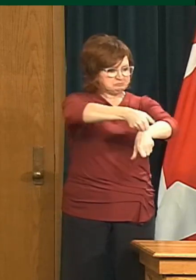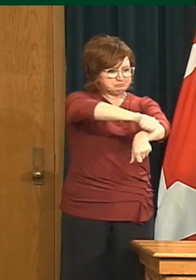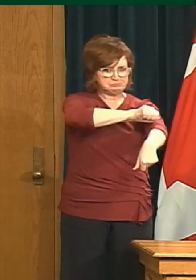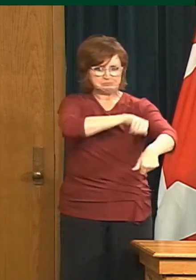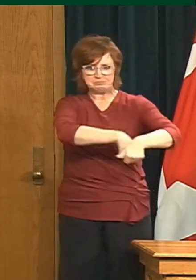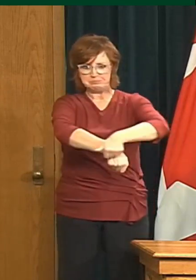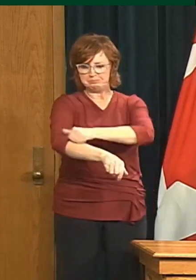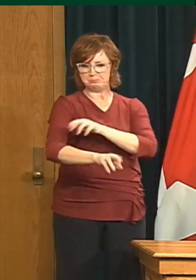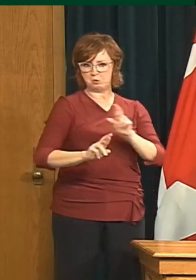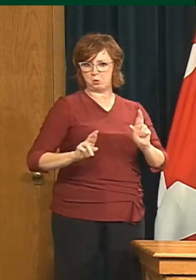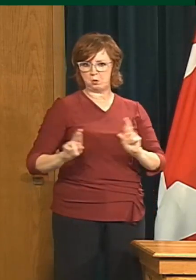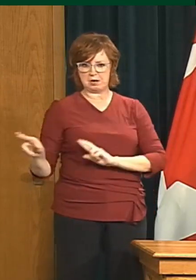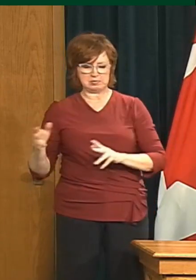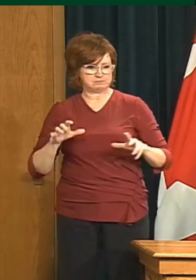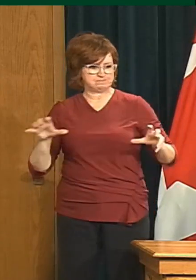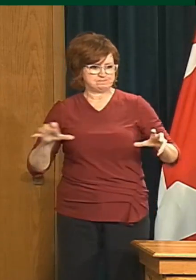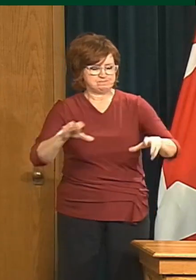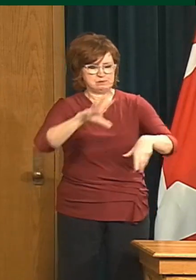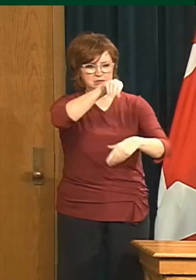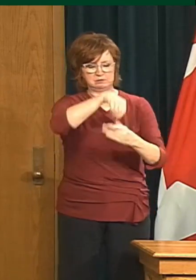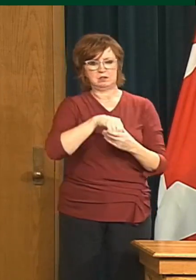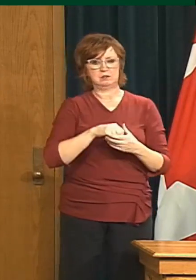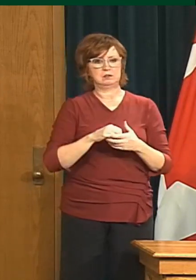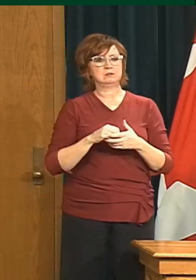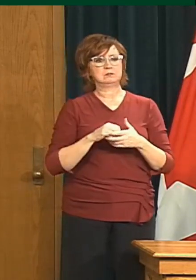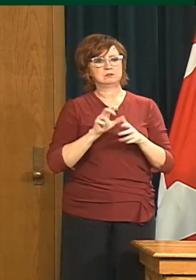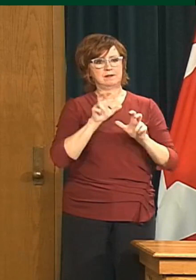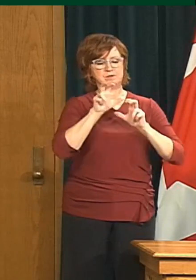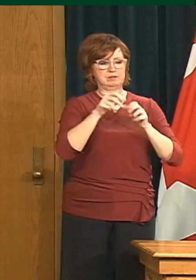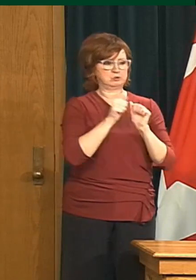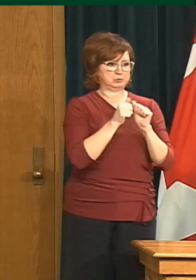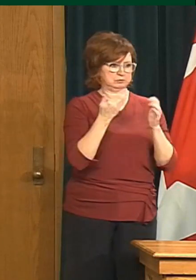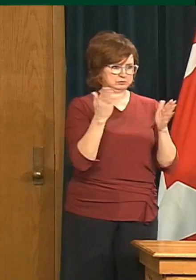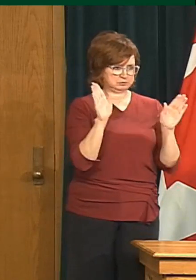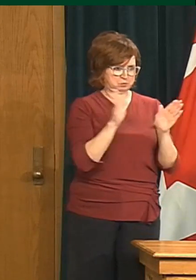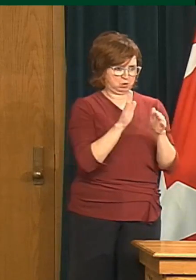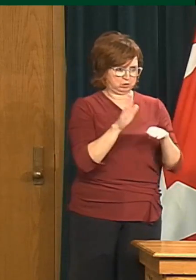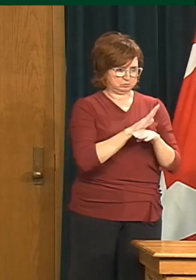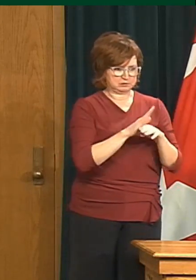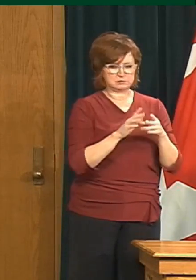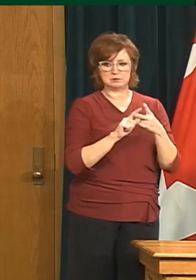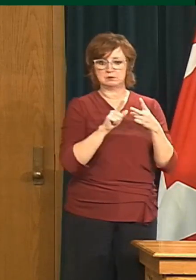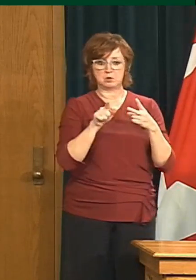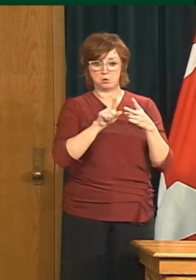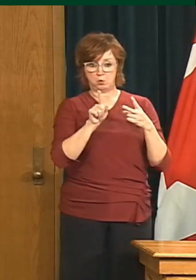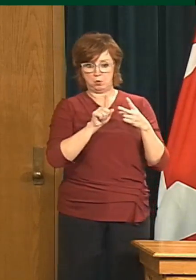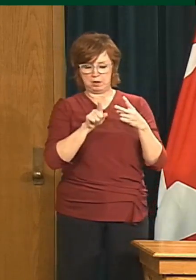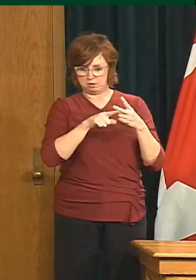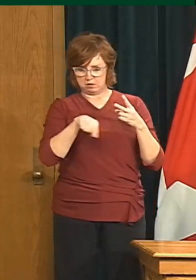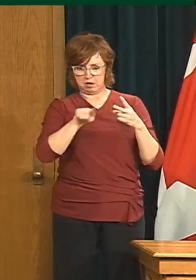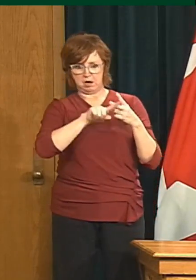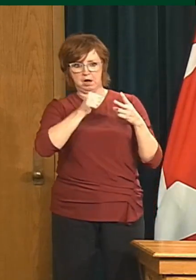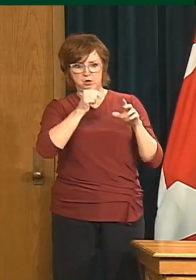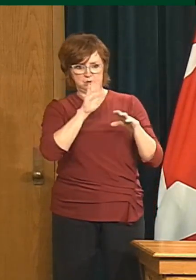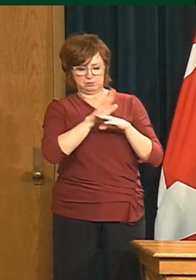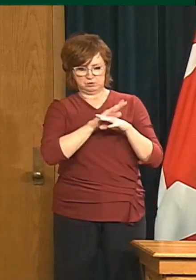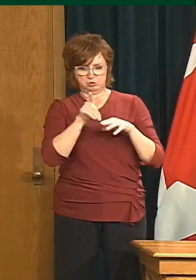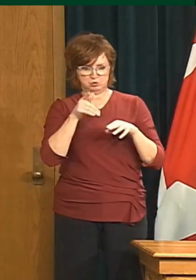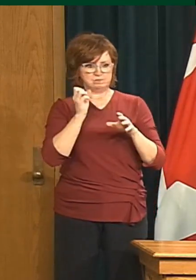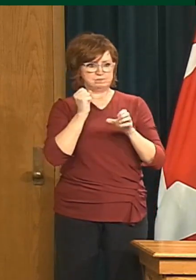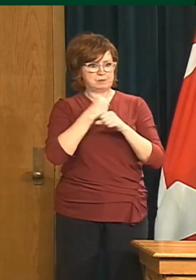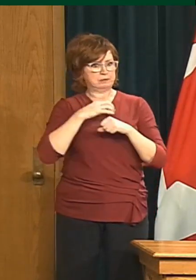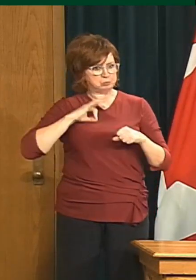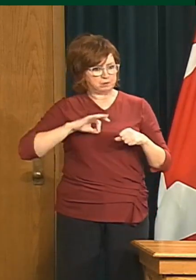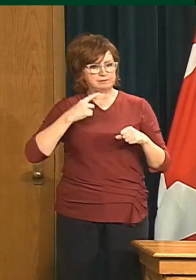going to invest in small business, as we already have, invest in the industries that are creating wealth in this province, and we're going to most